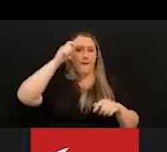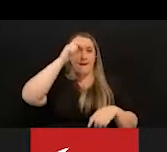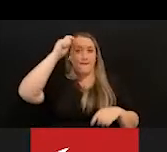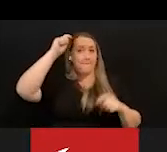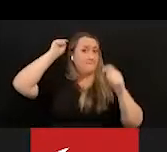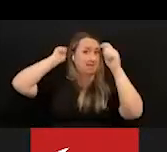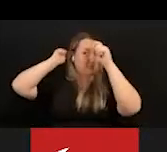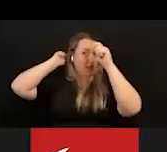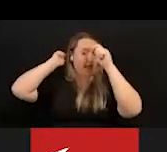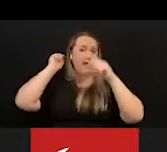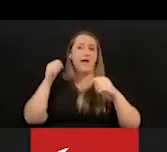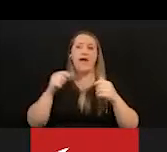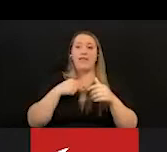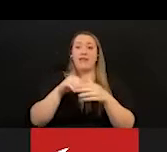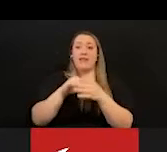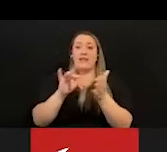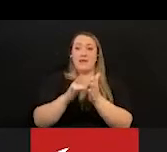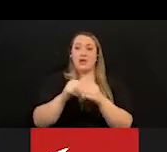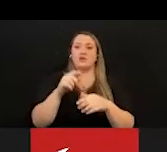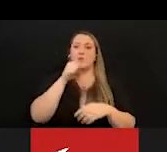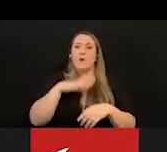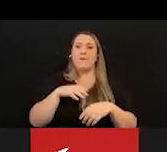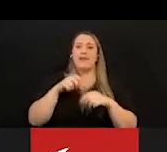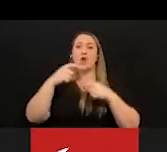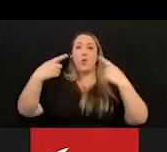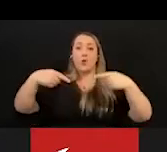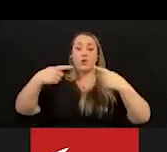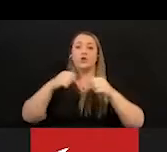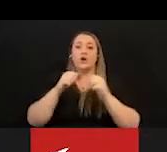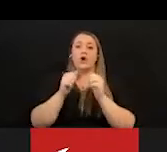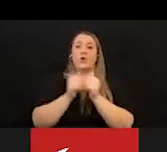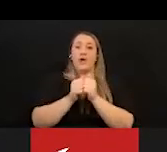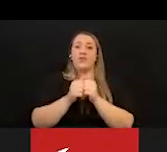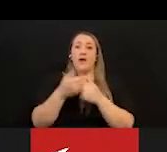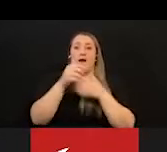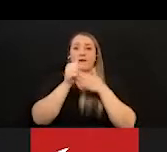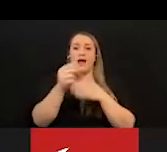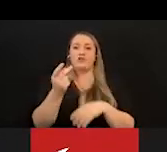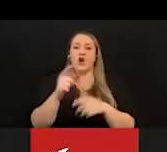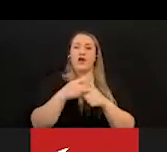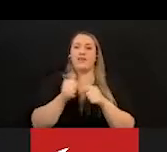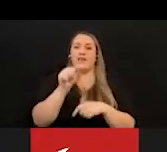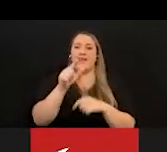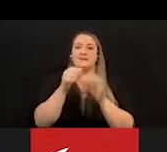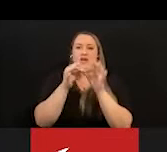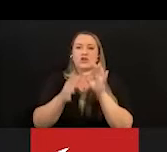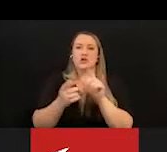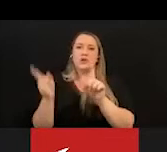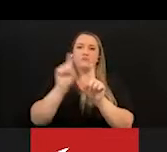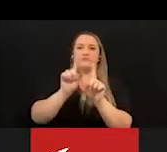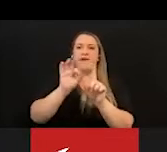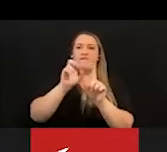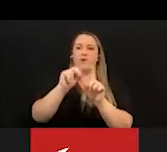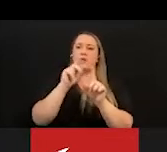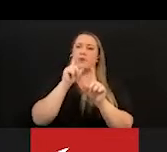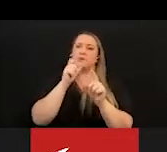woman in a wheelchair with a guide dog, and then a standing ASL interpreter next to Fran, who is starting a walkthrough. So the